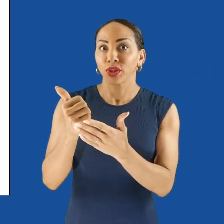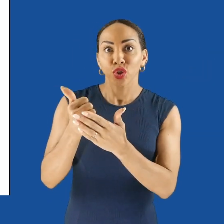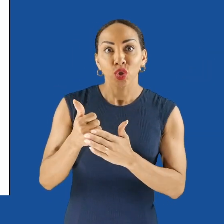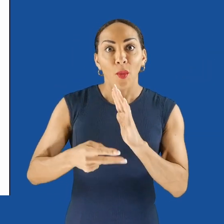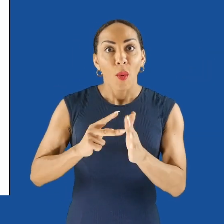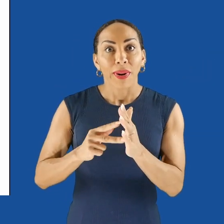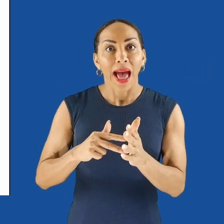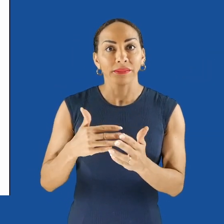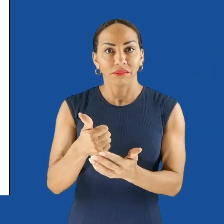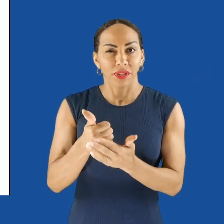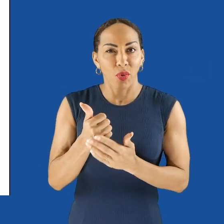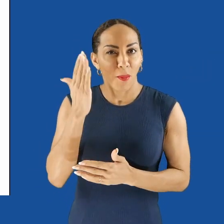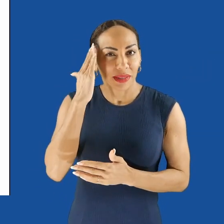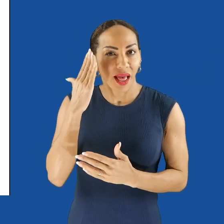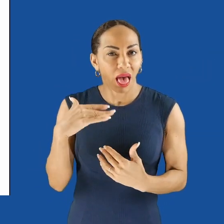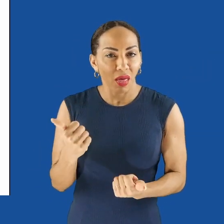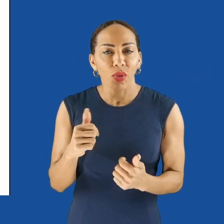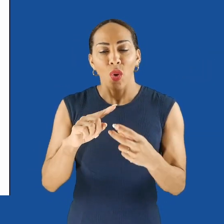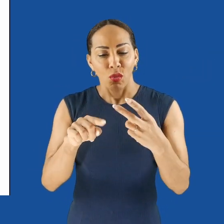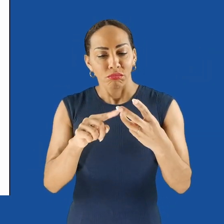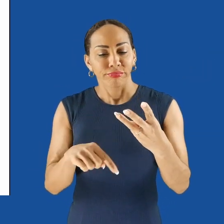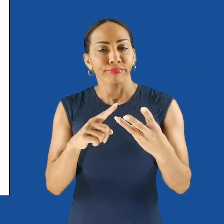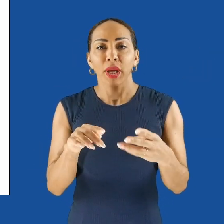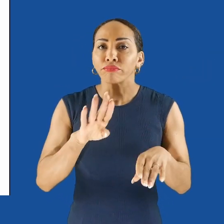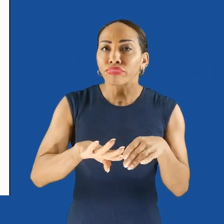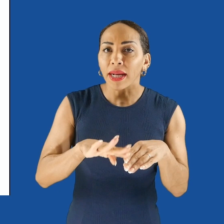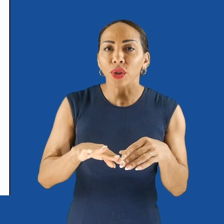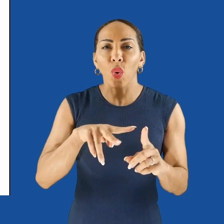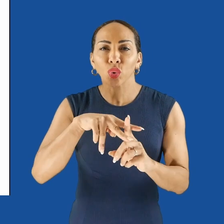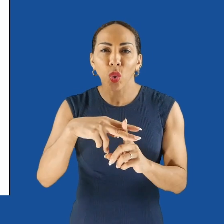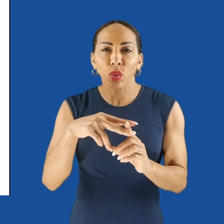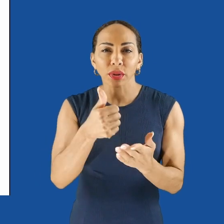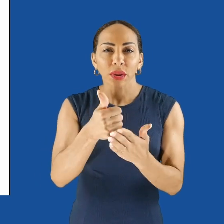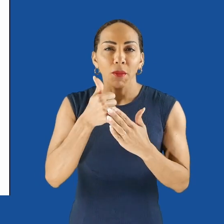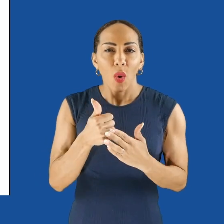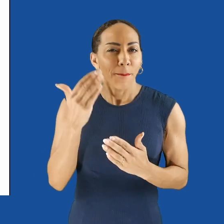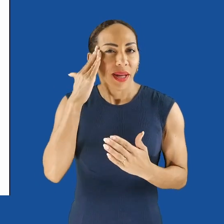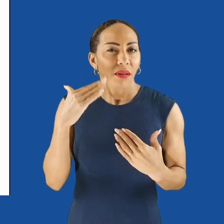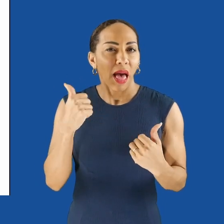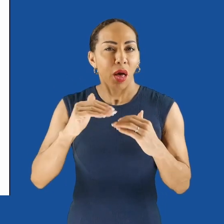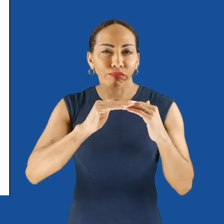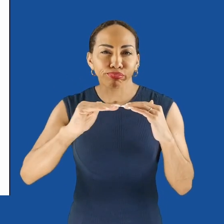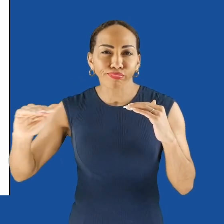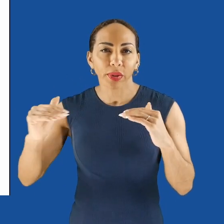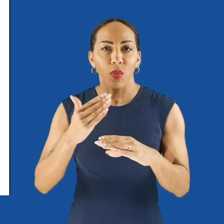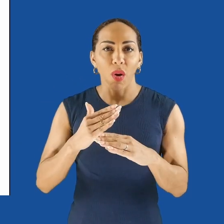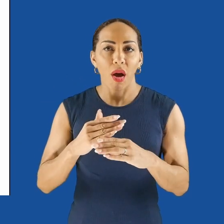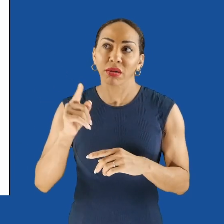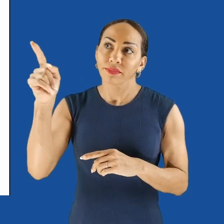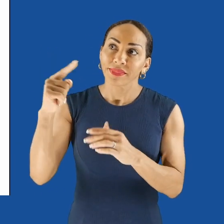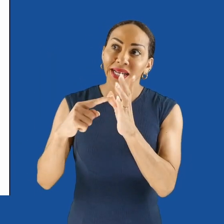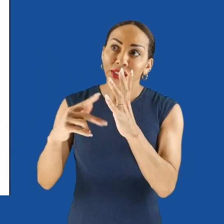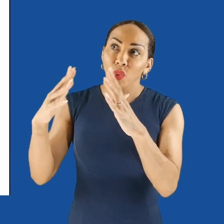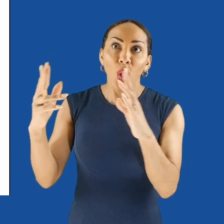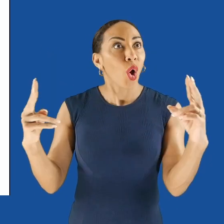plan for your mental health, or practical tools and techniques to help you with your mental health at work. Your employer will